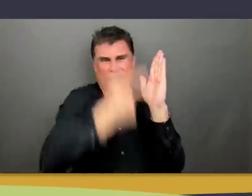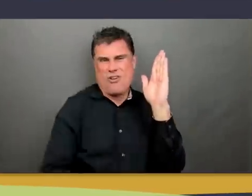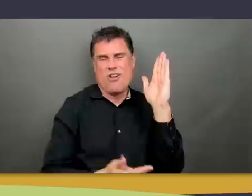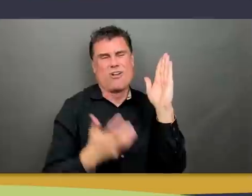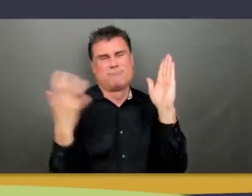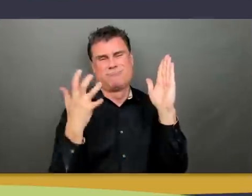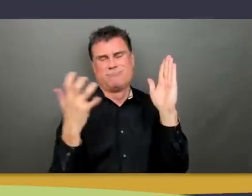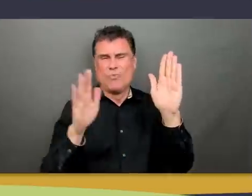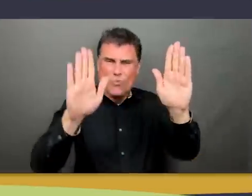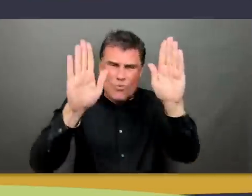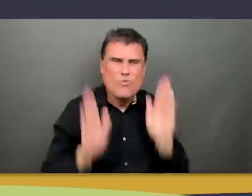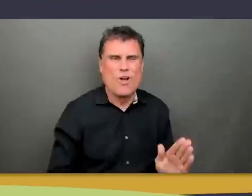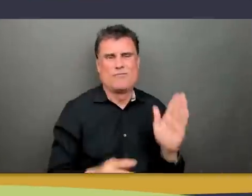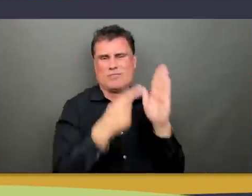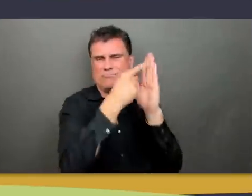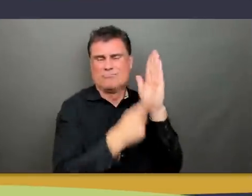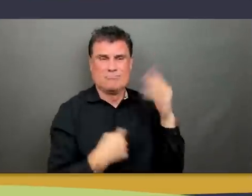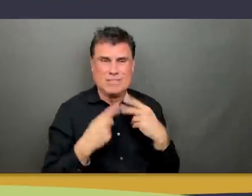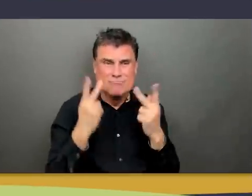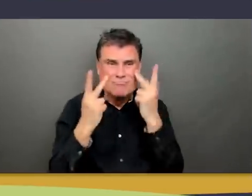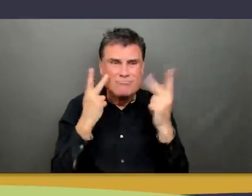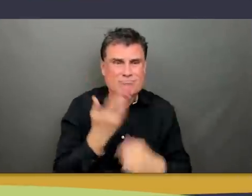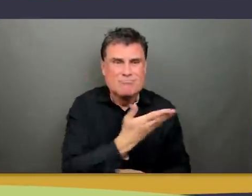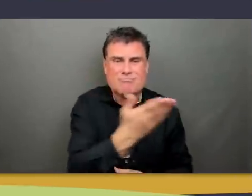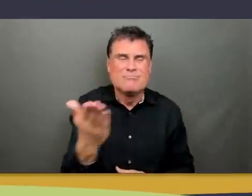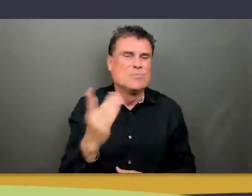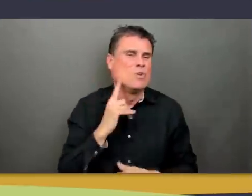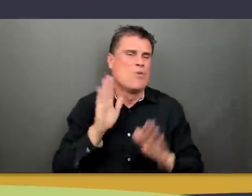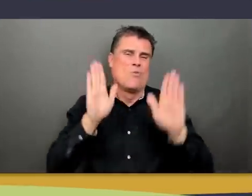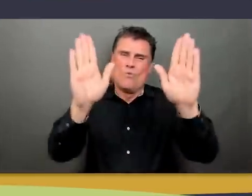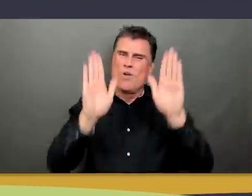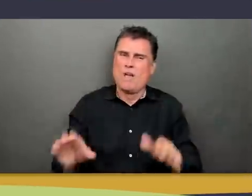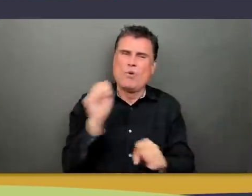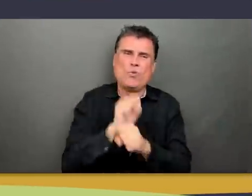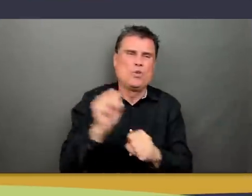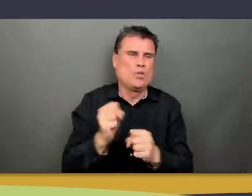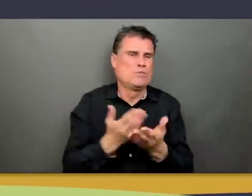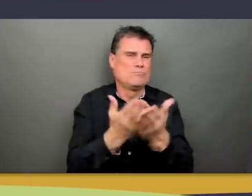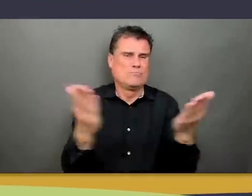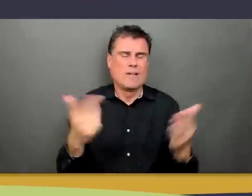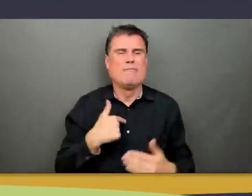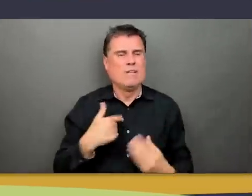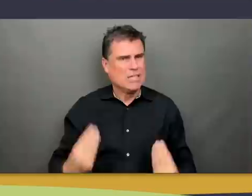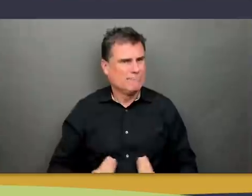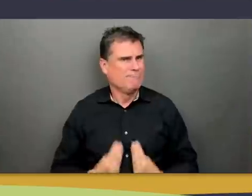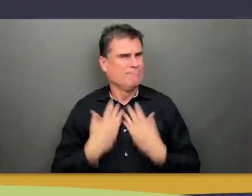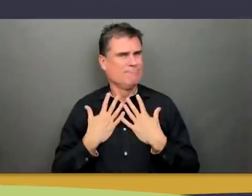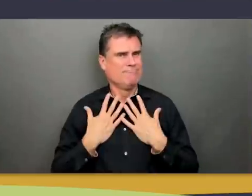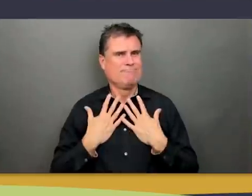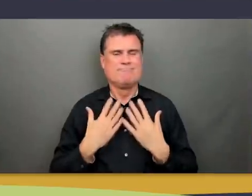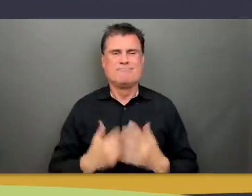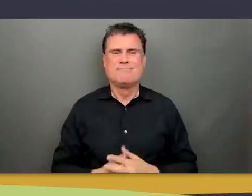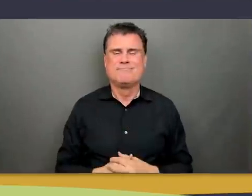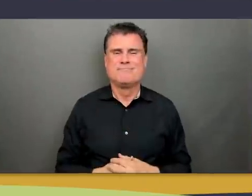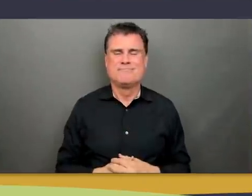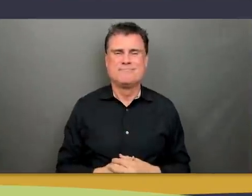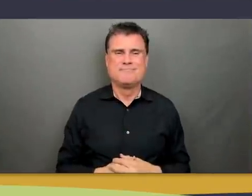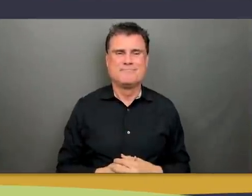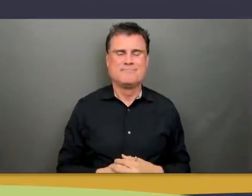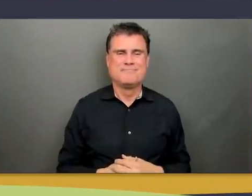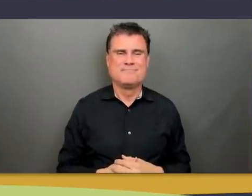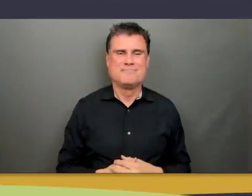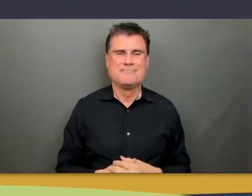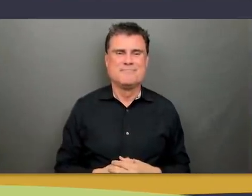motivating, as your commitment has no limit. Thank you all for what you do. Your work is making a difference